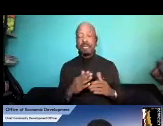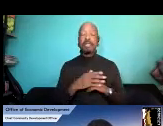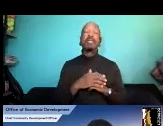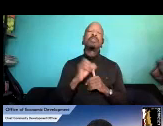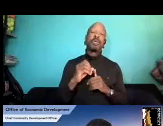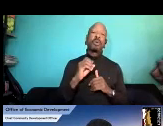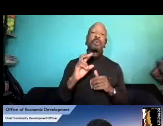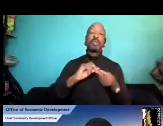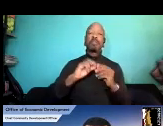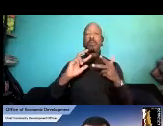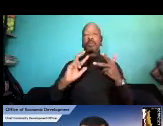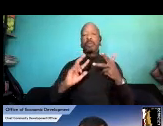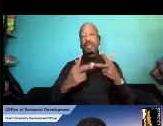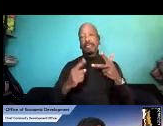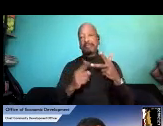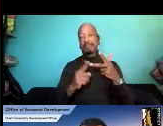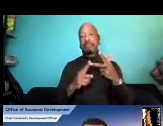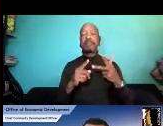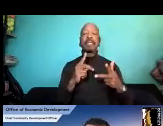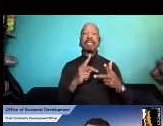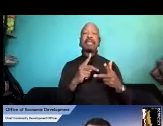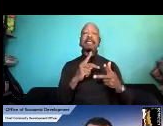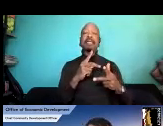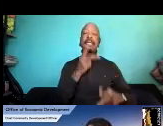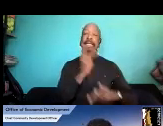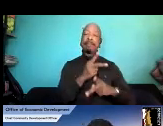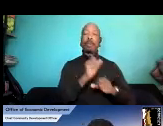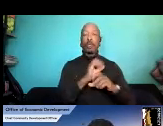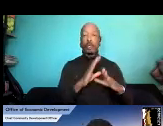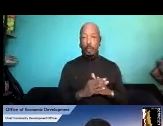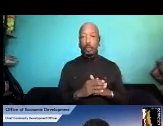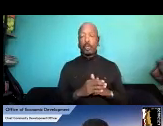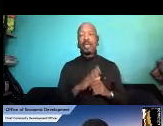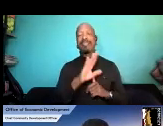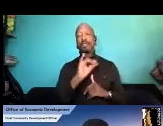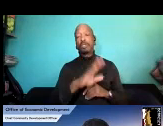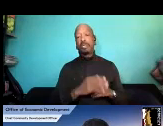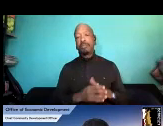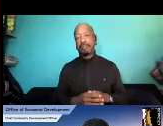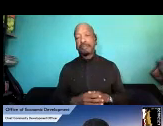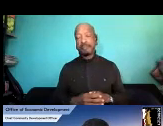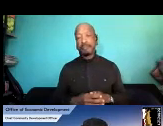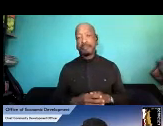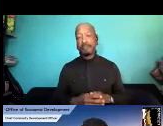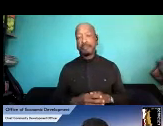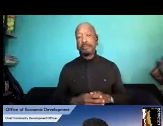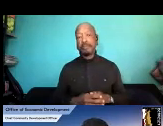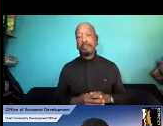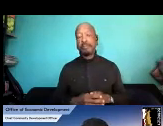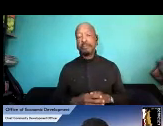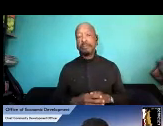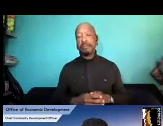of retention of worker-owned jobs as a selection criteria. Like I said,